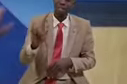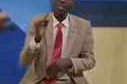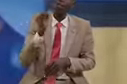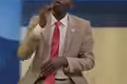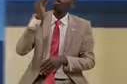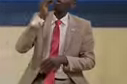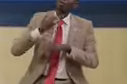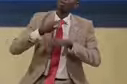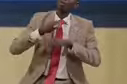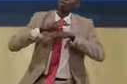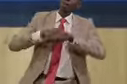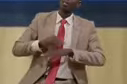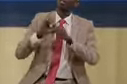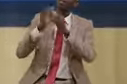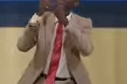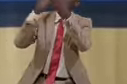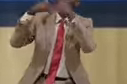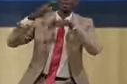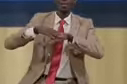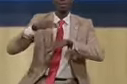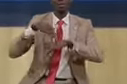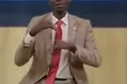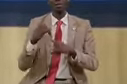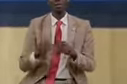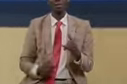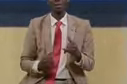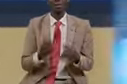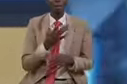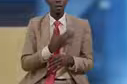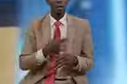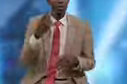kingdom of God in heaven. Then he says in